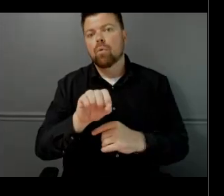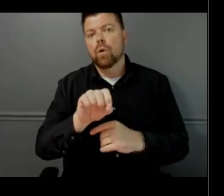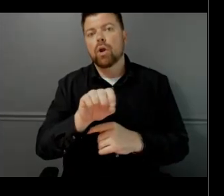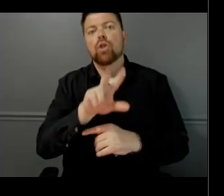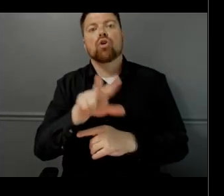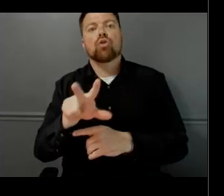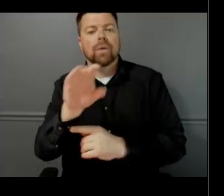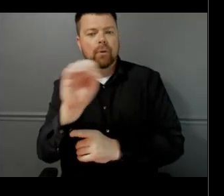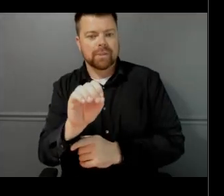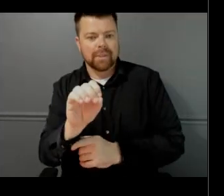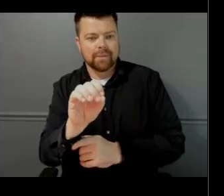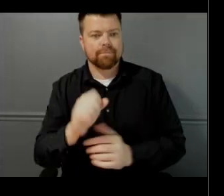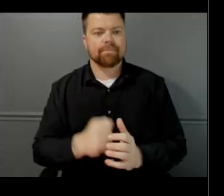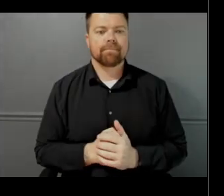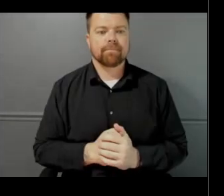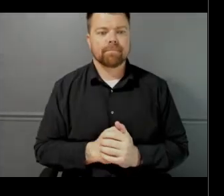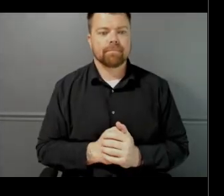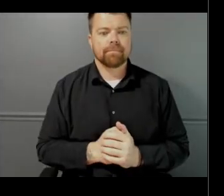8.33%,